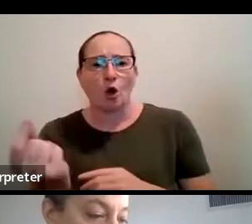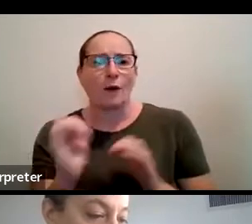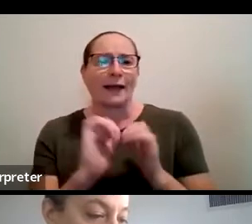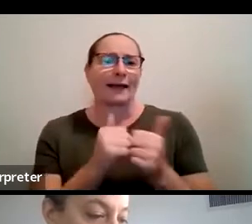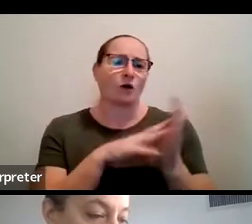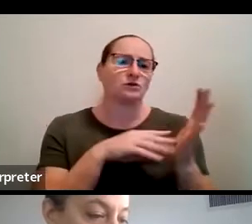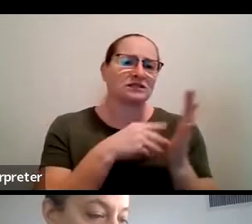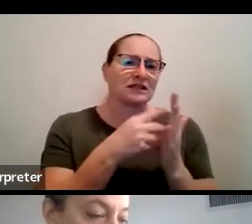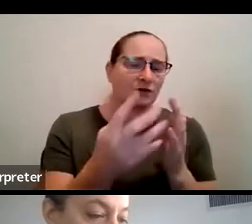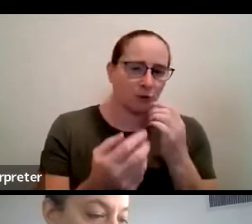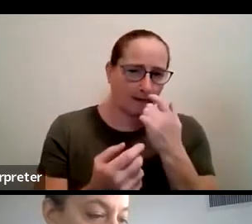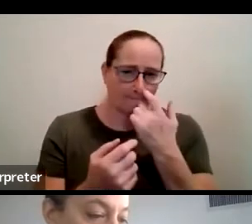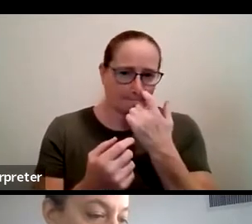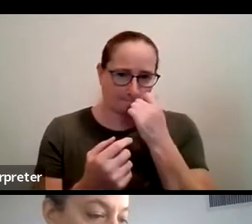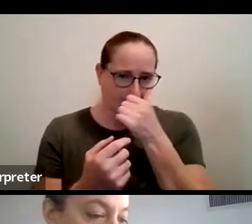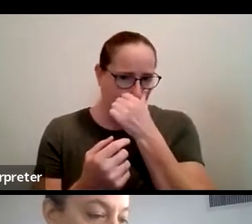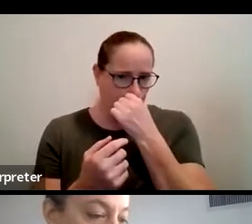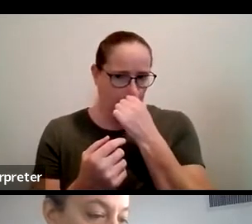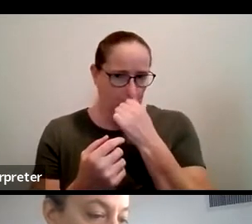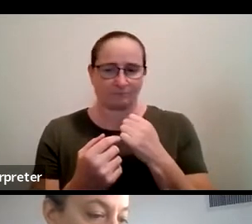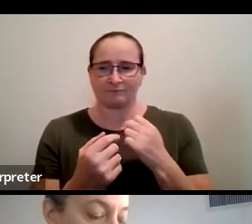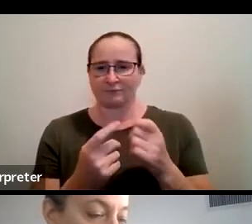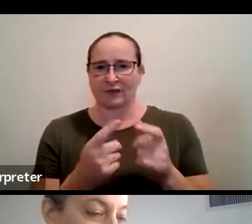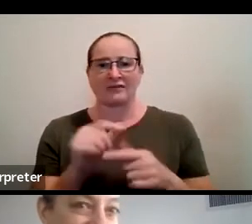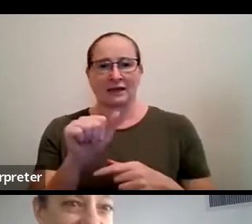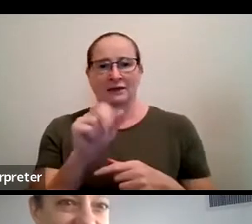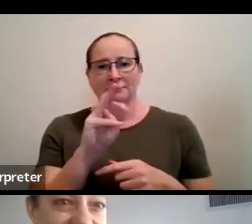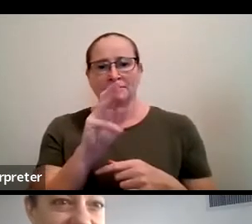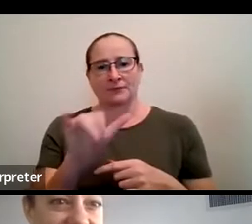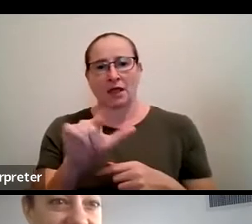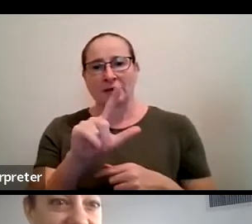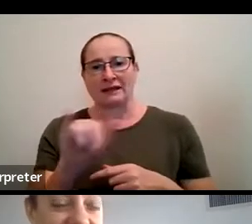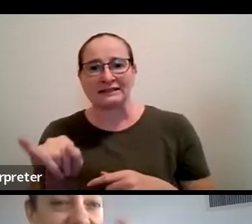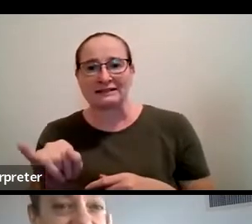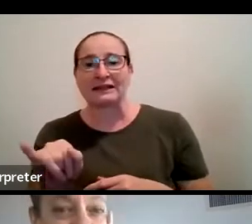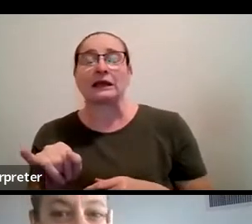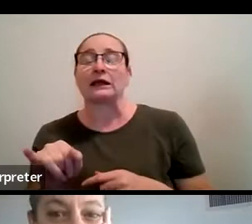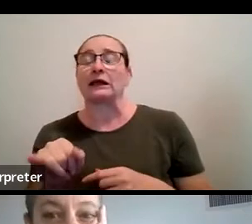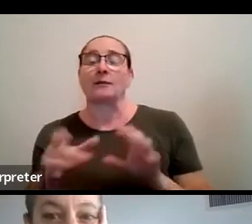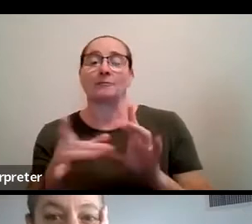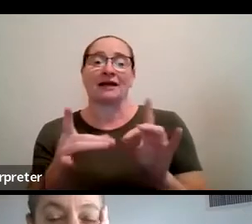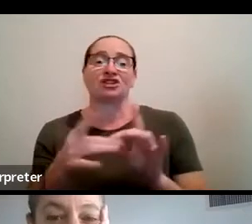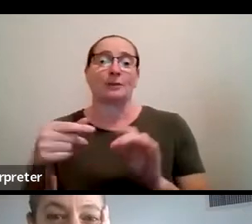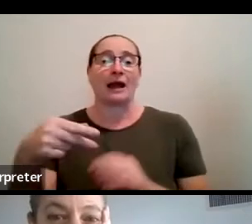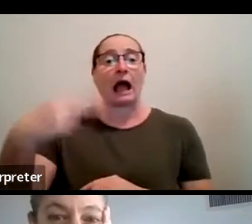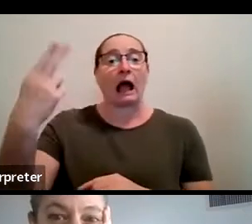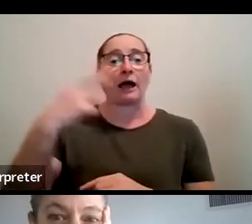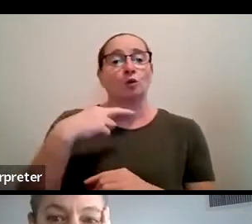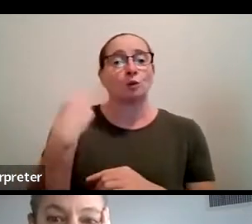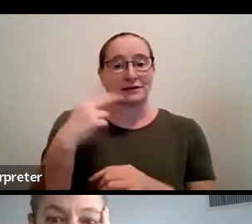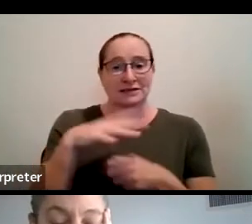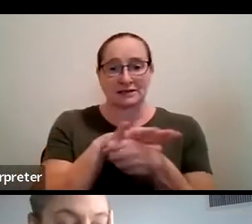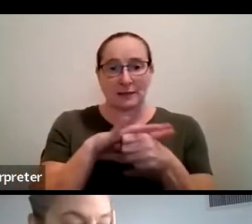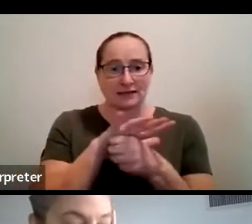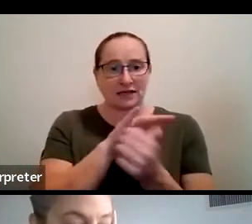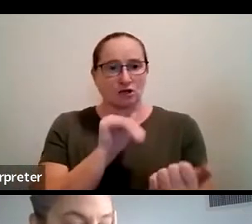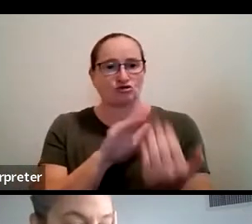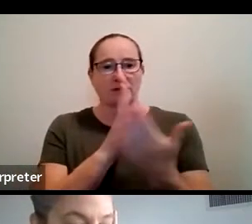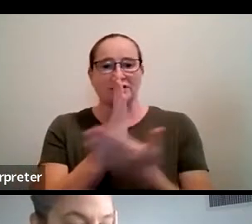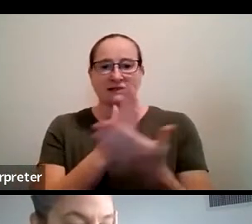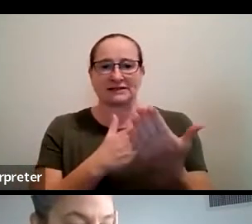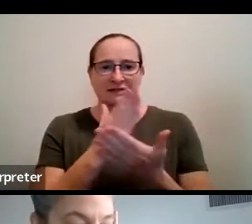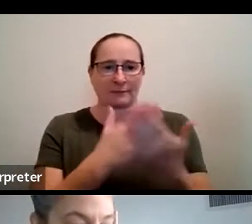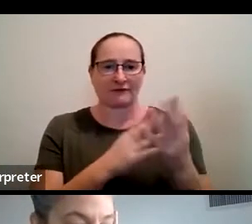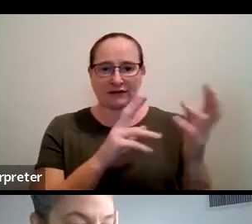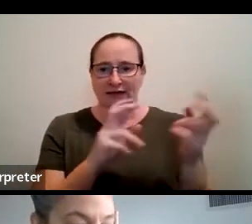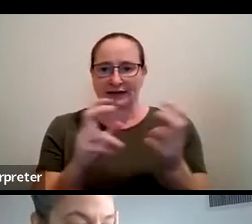scheduling? I think Amy Lee mentioned high-risk spaces and addressing, you know, some of the issues of scheduling